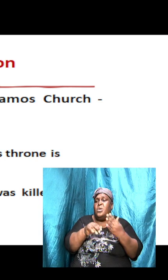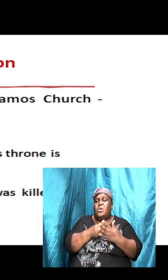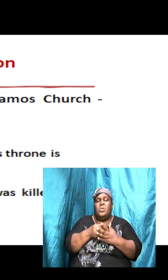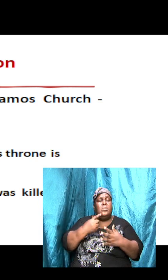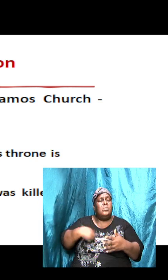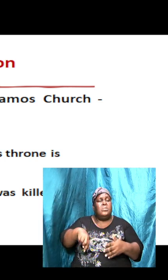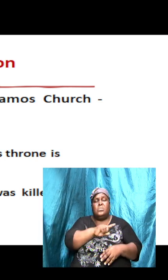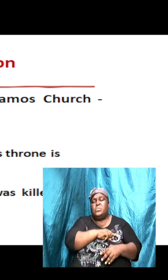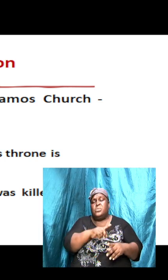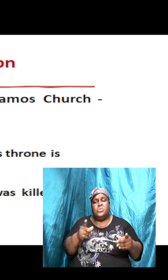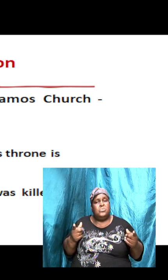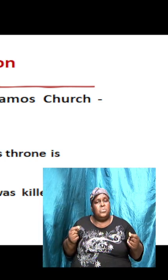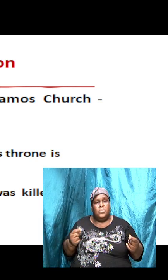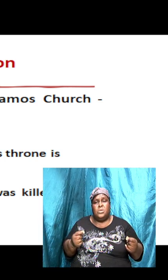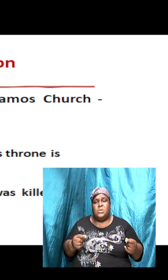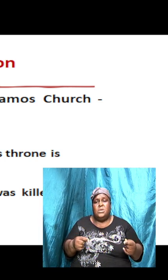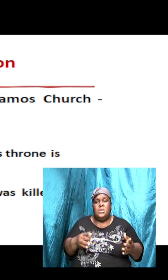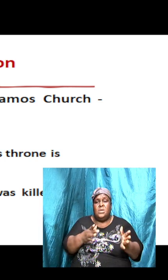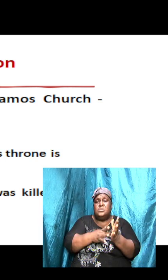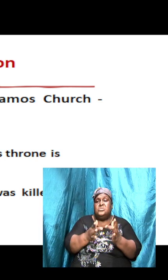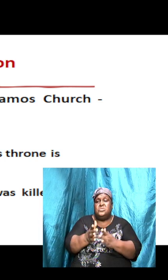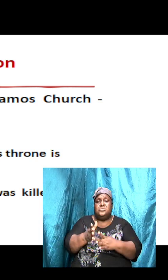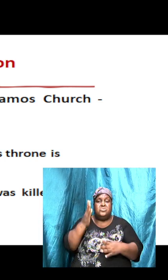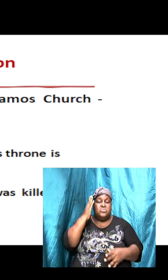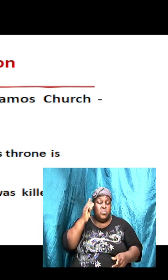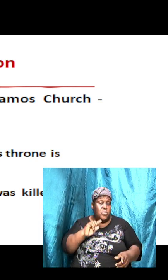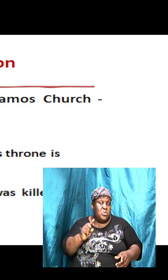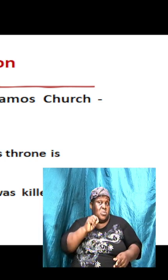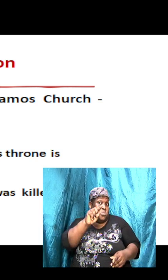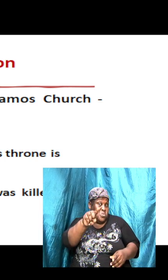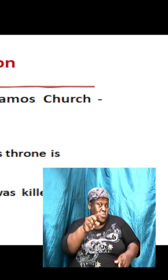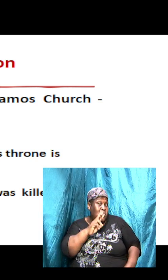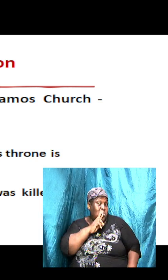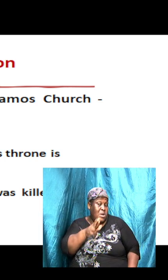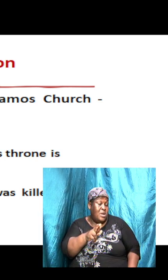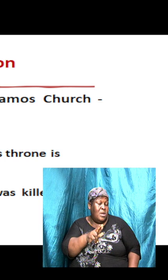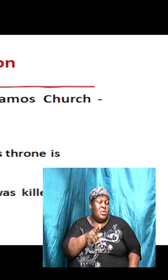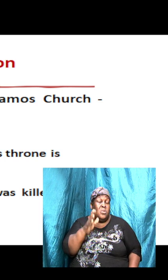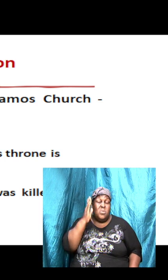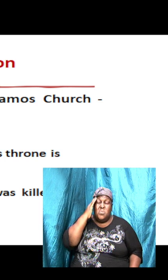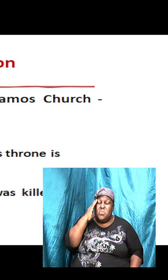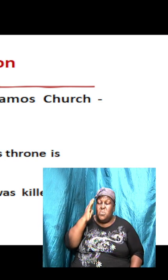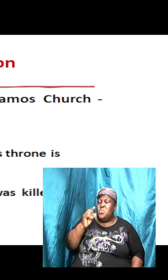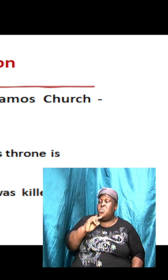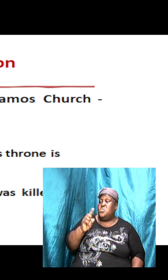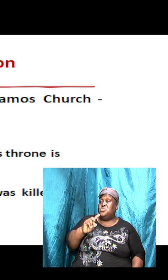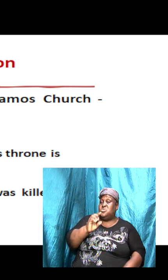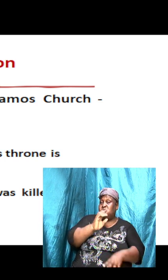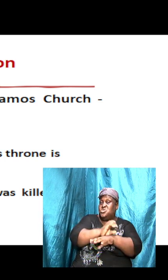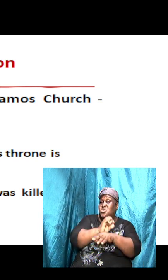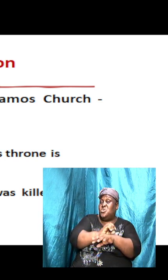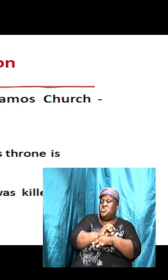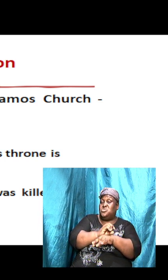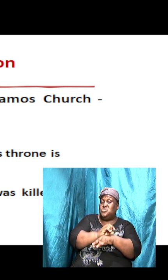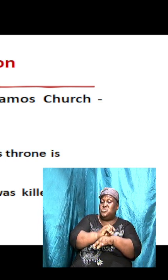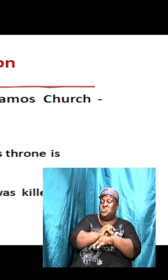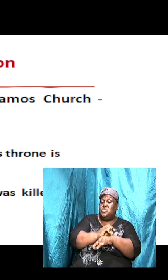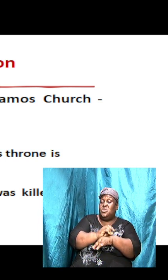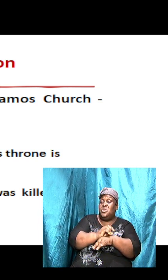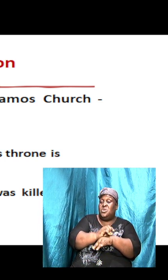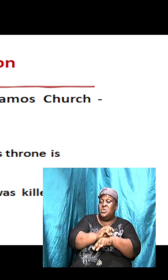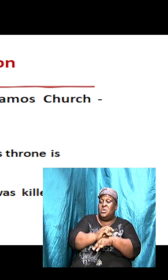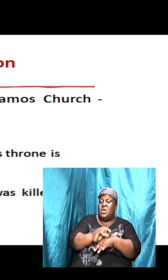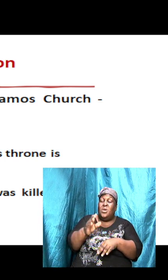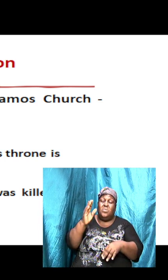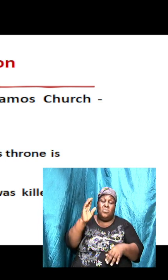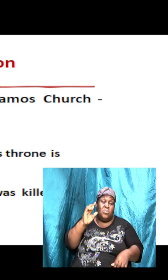doing. He knows where you are. He knows where we go to church. He knows where the churches are. He knows